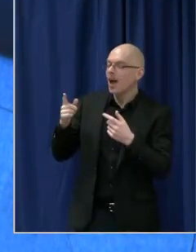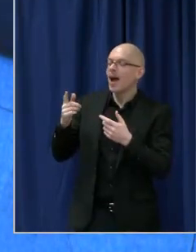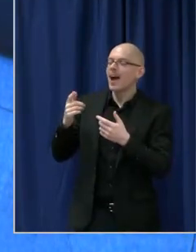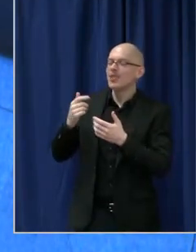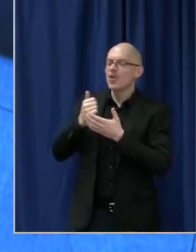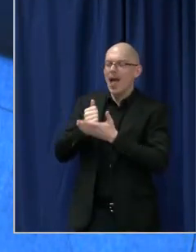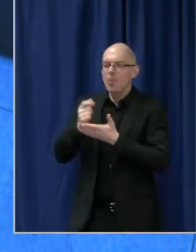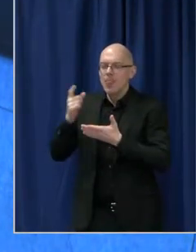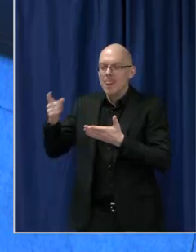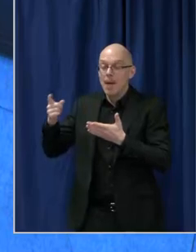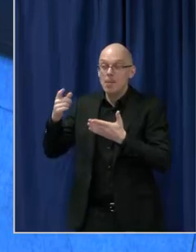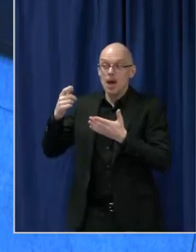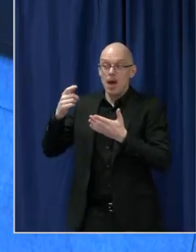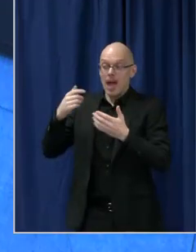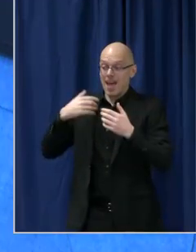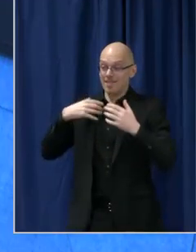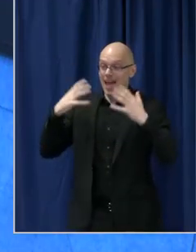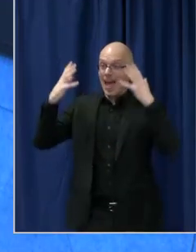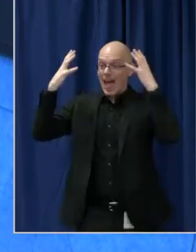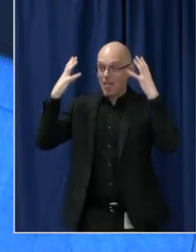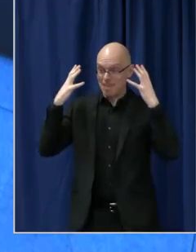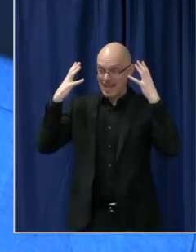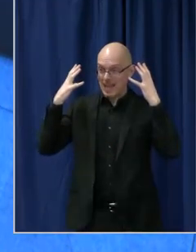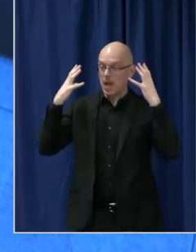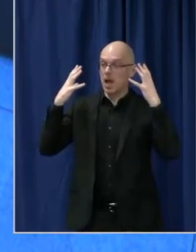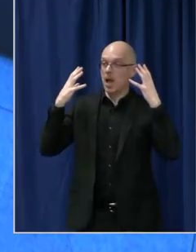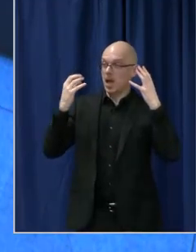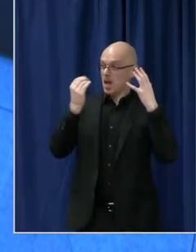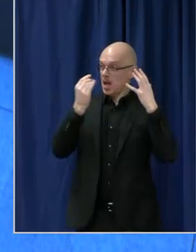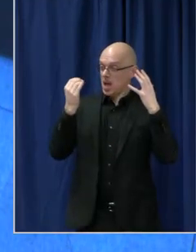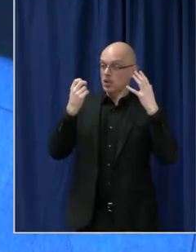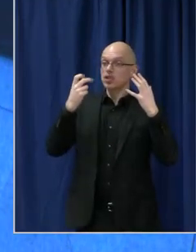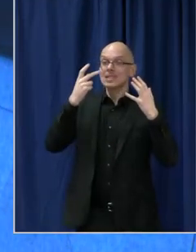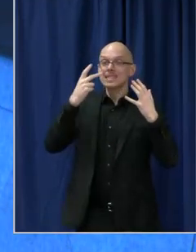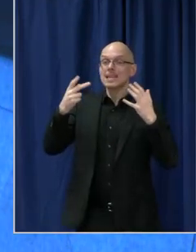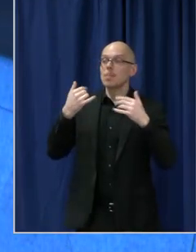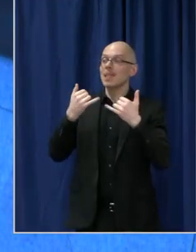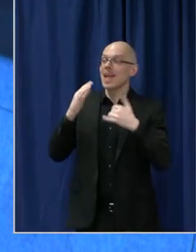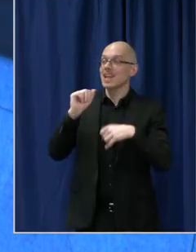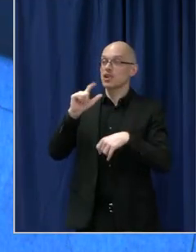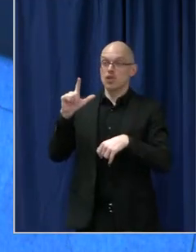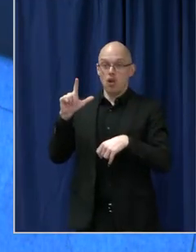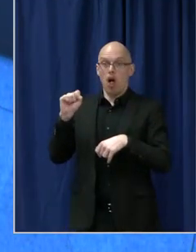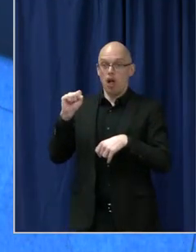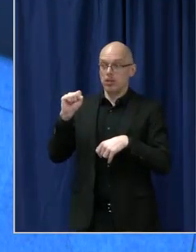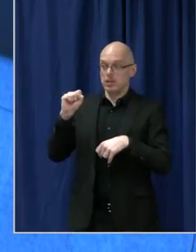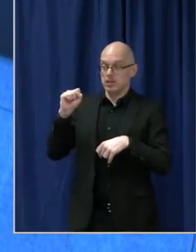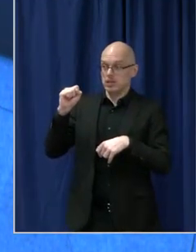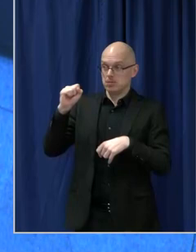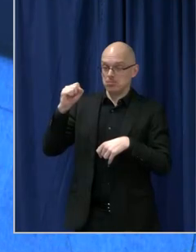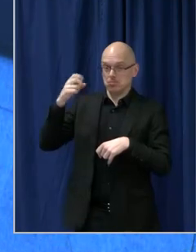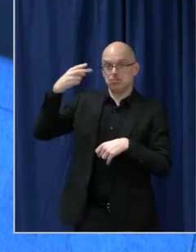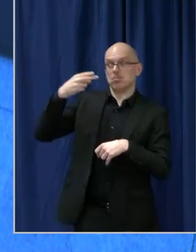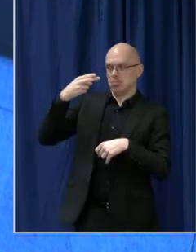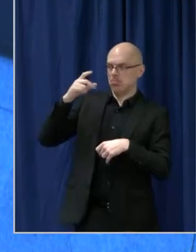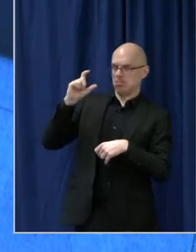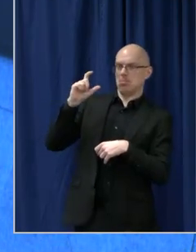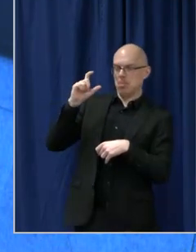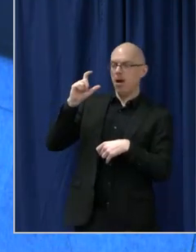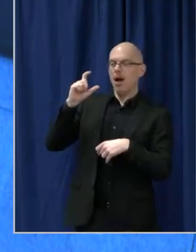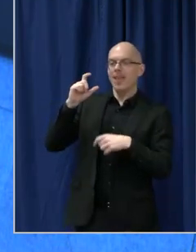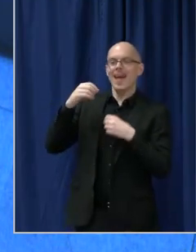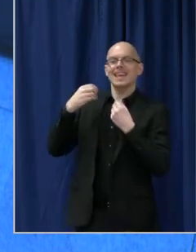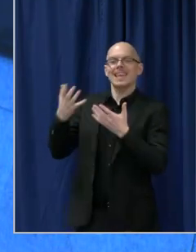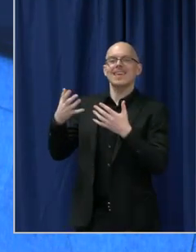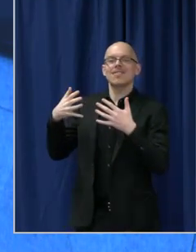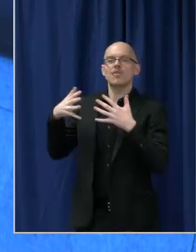calls into the helmets of the Gallaudet football team, giving them another sort of opportunity to